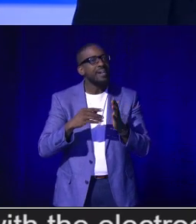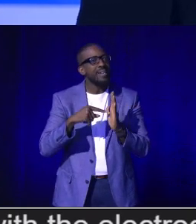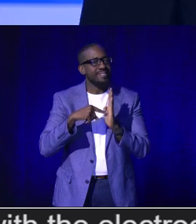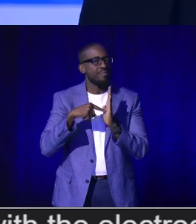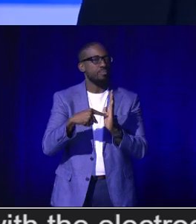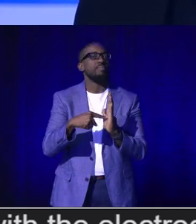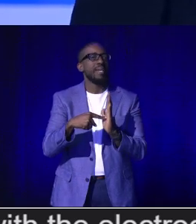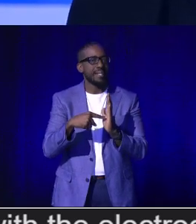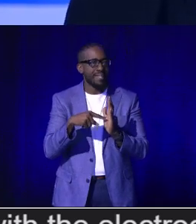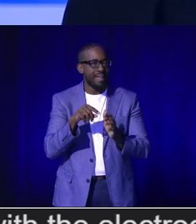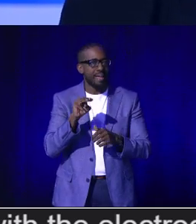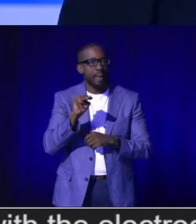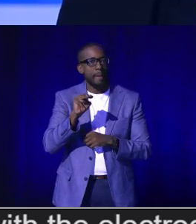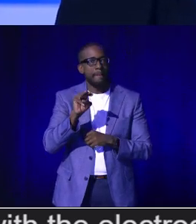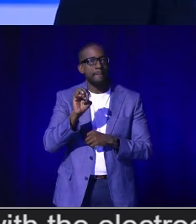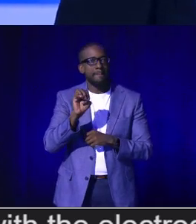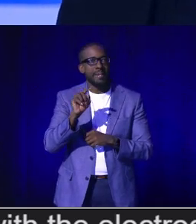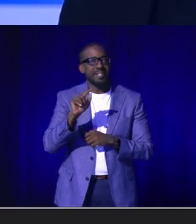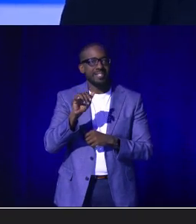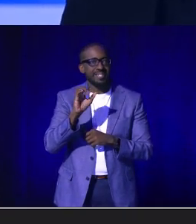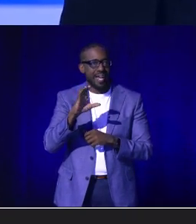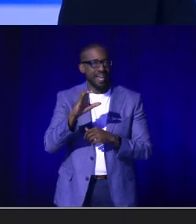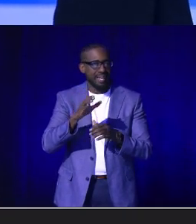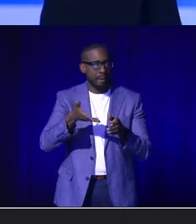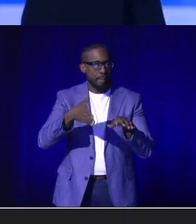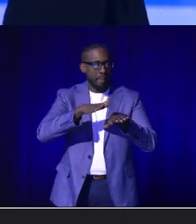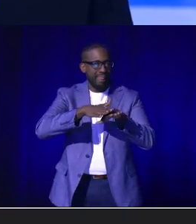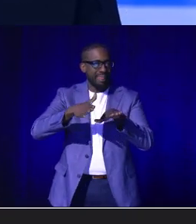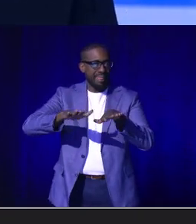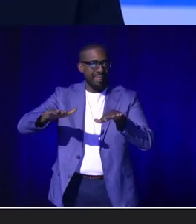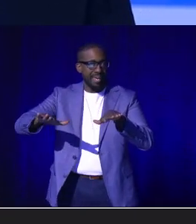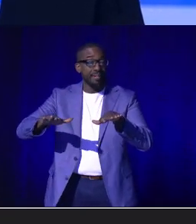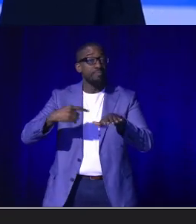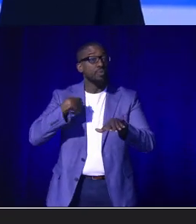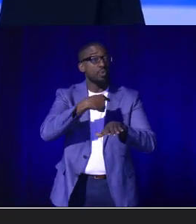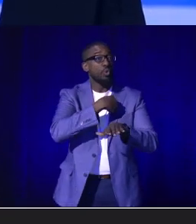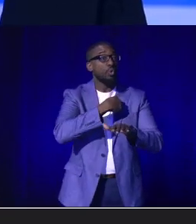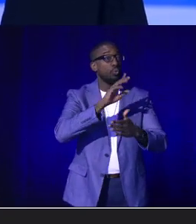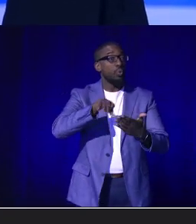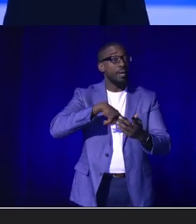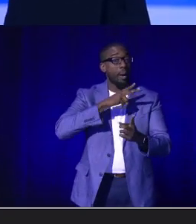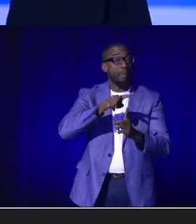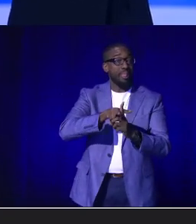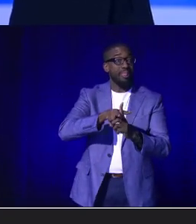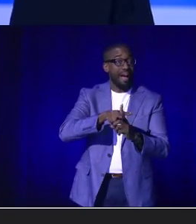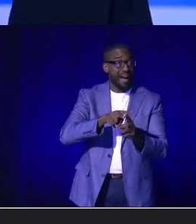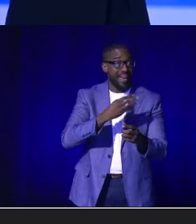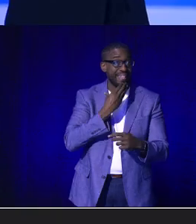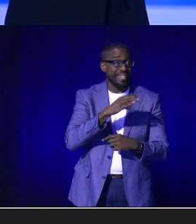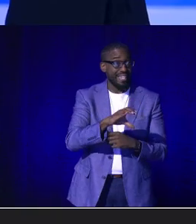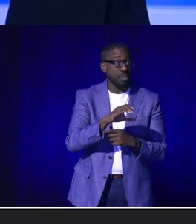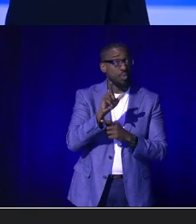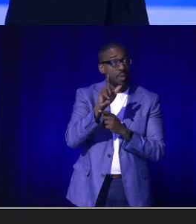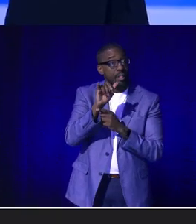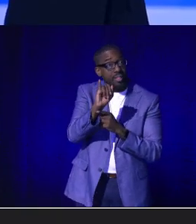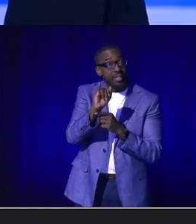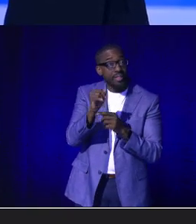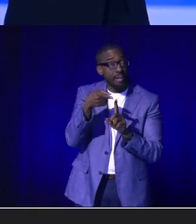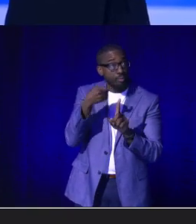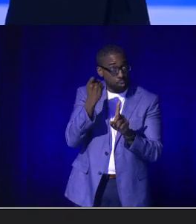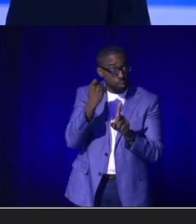plating. So in this configuration, we can apply heat to the lithium source, and that allows us to